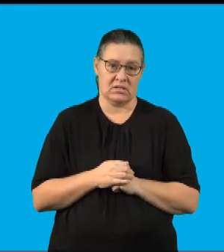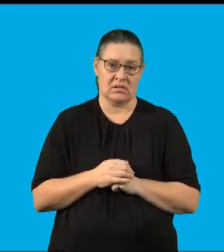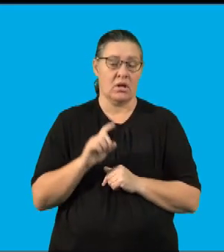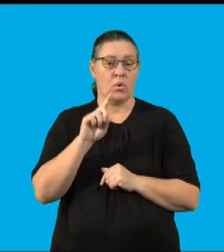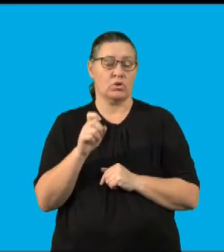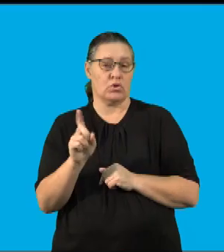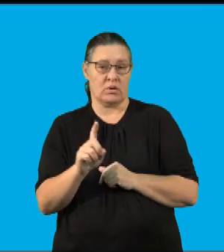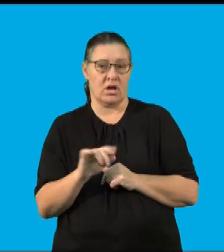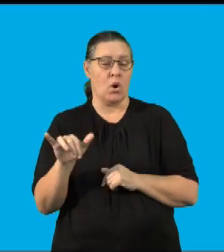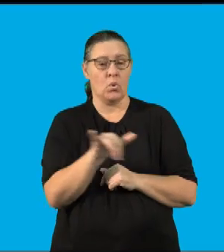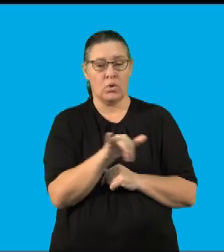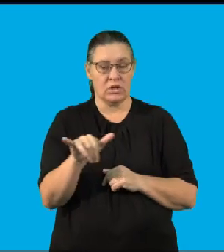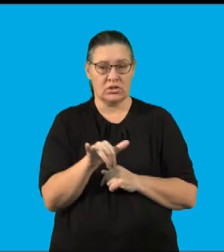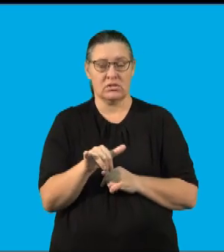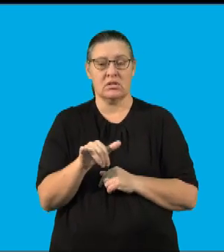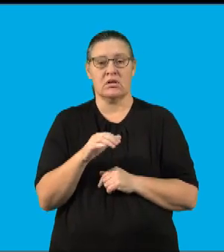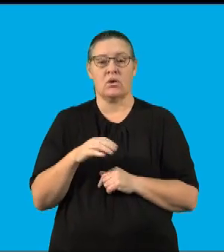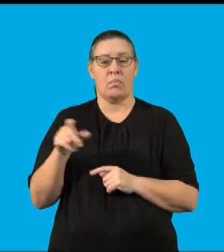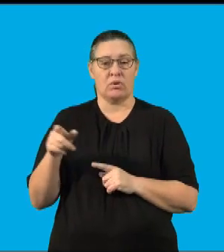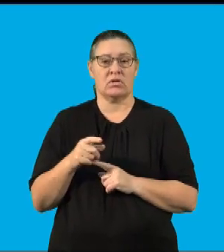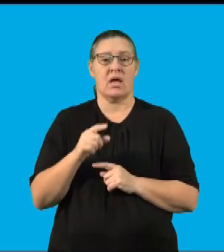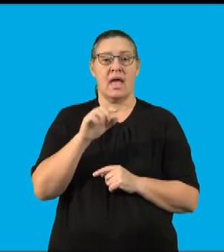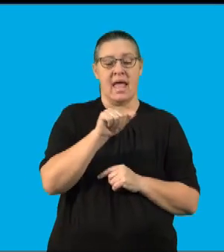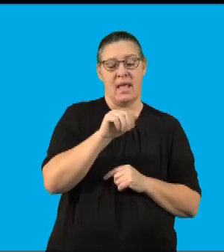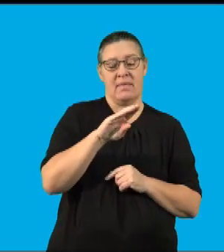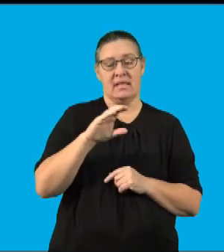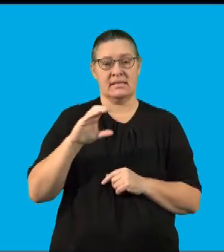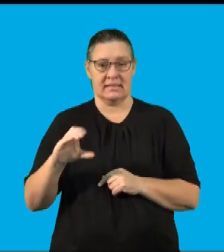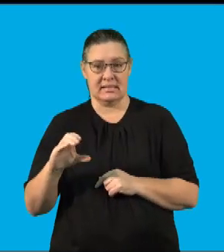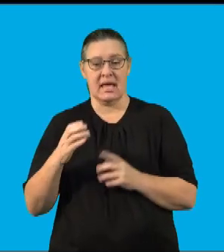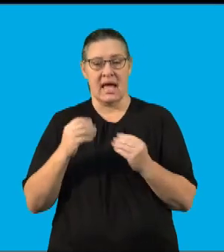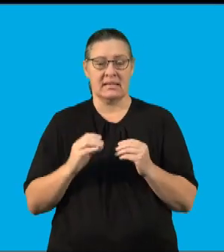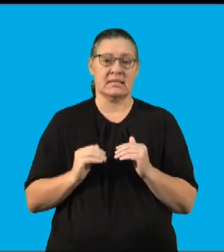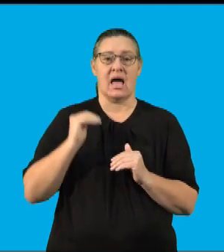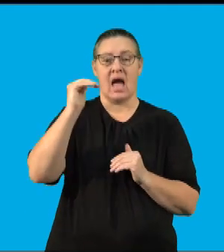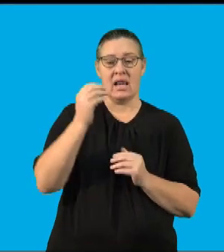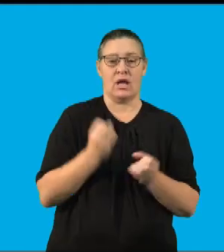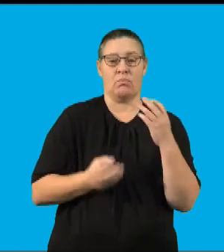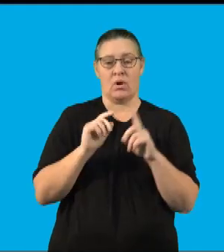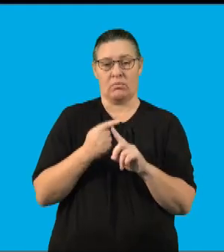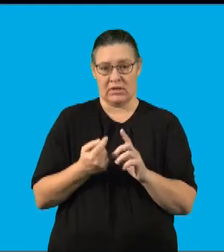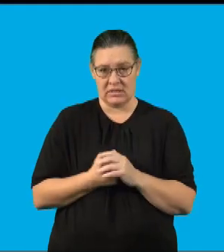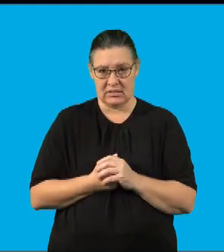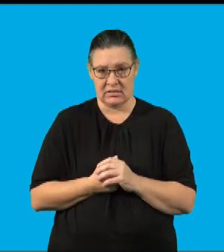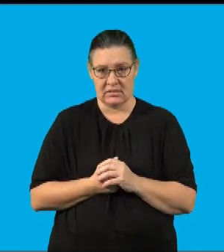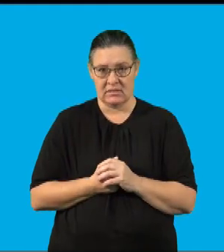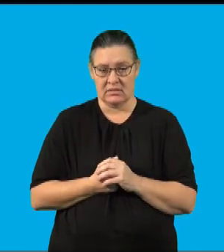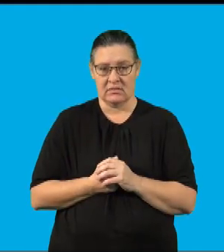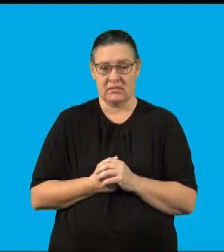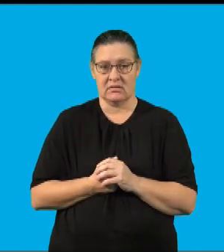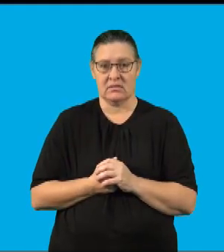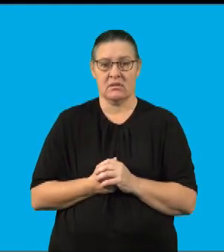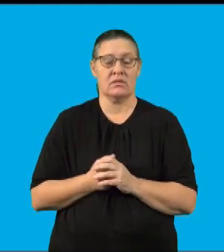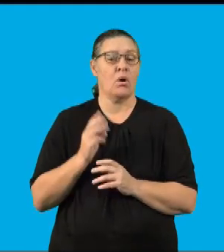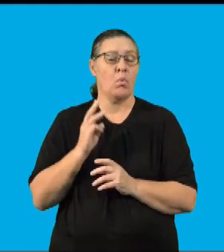increase. So question is, which one of the compounds A, B, or C has the highest boiling point? The